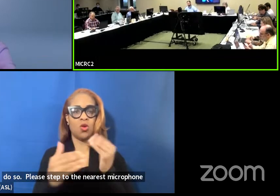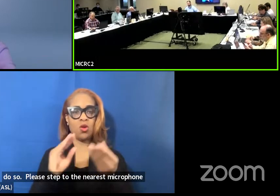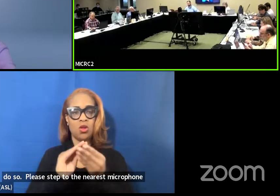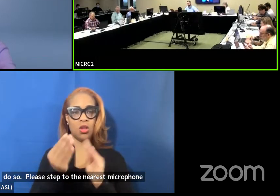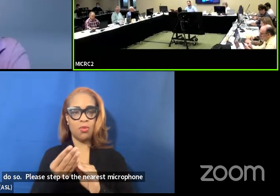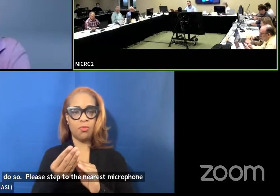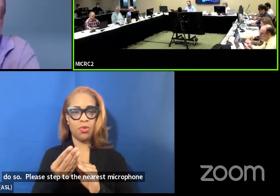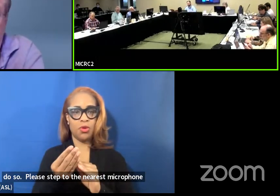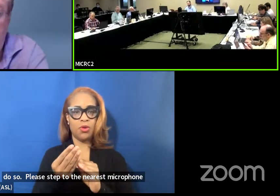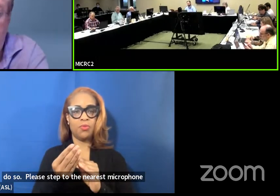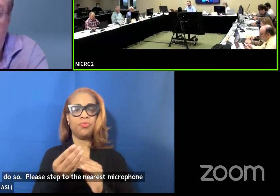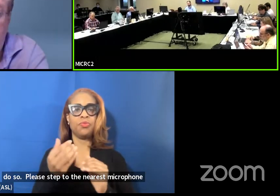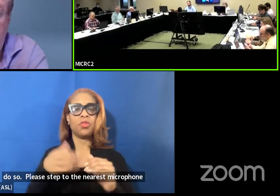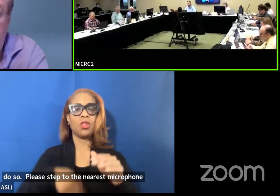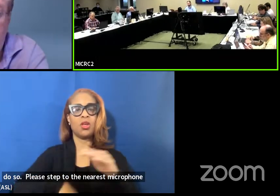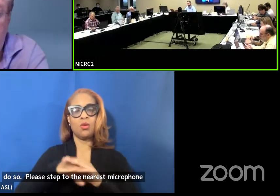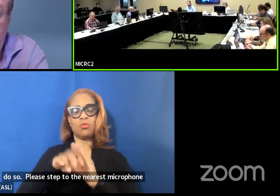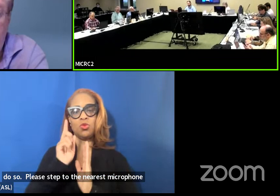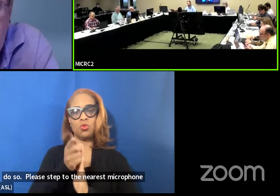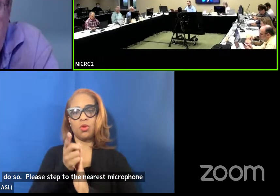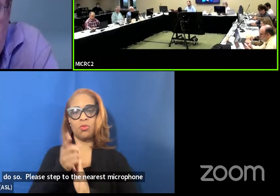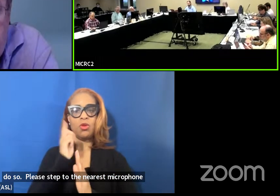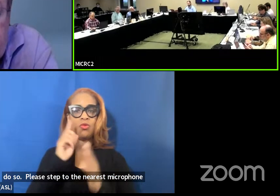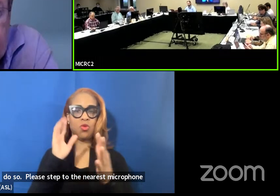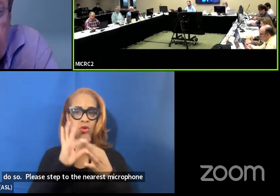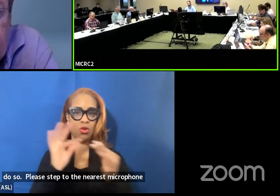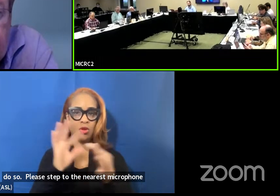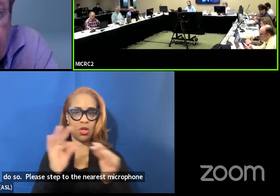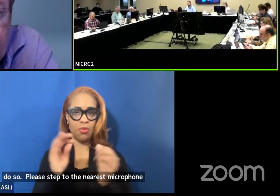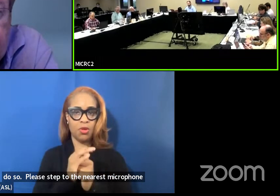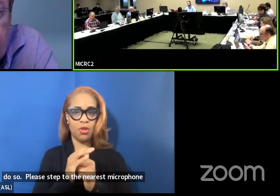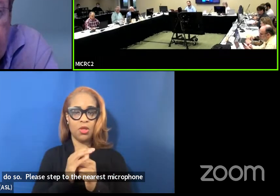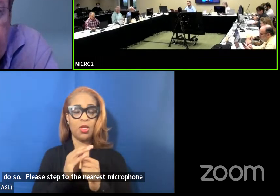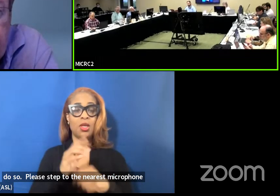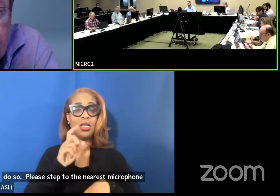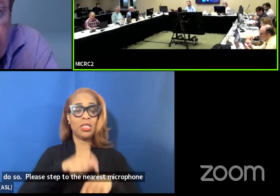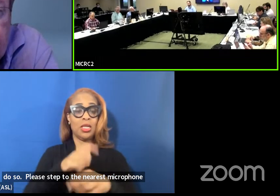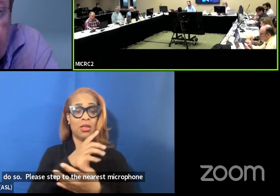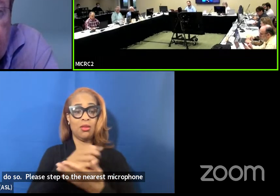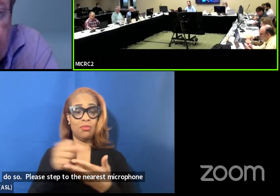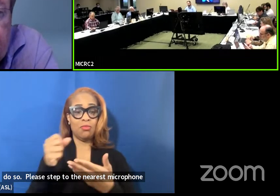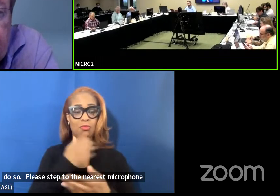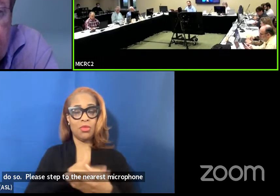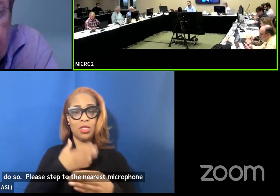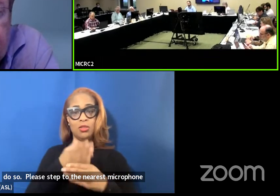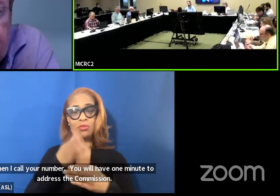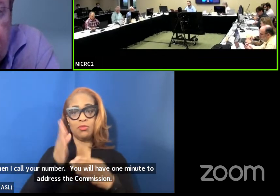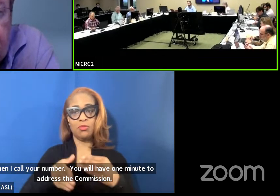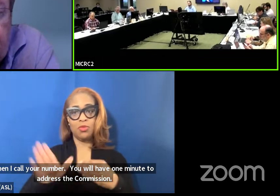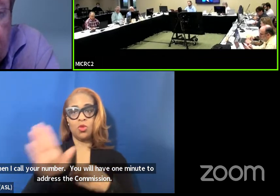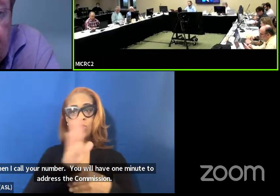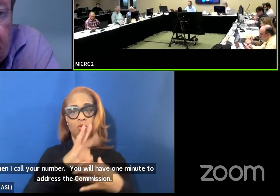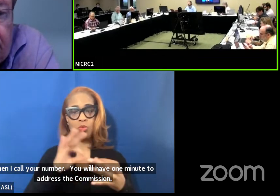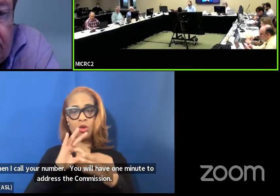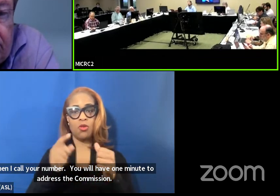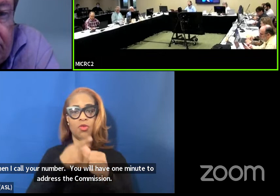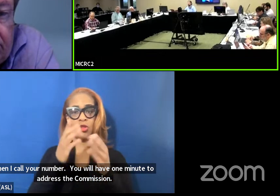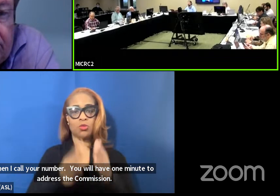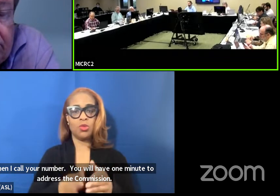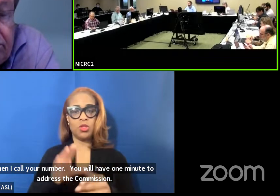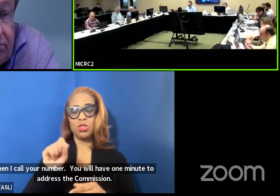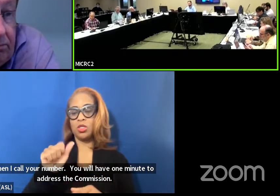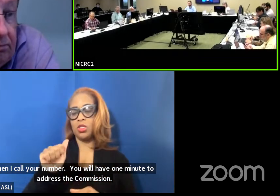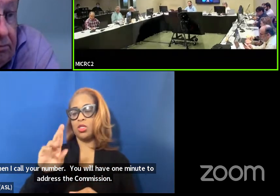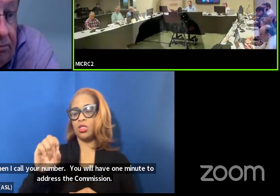number you'll have one minute to address the commission please conclude your remarks when you hear the timer first in line to provide public comment is sarah